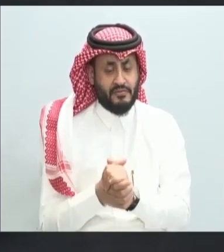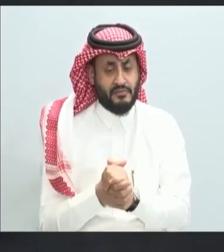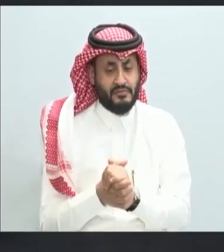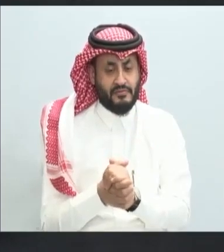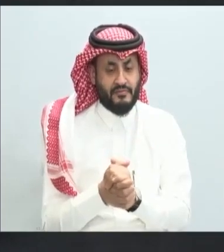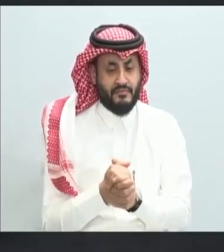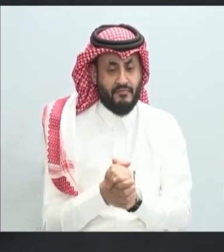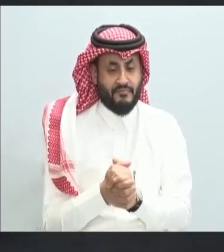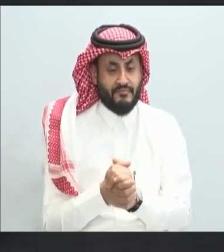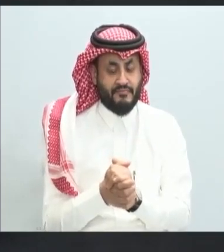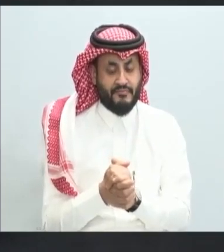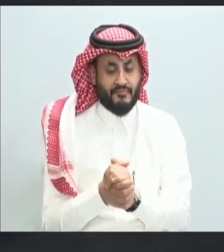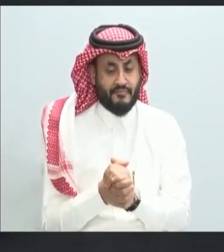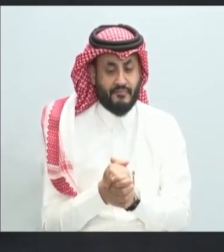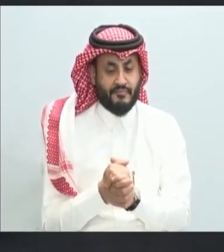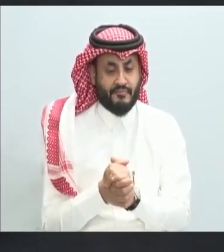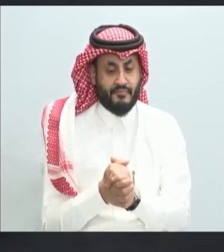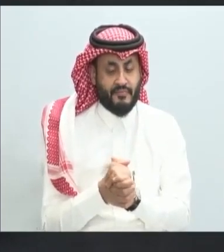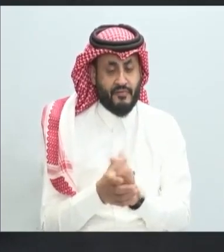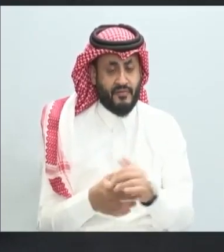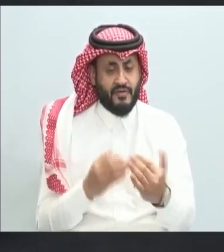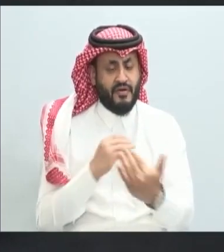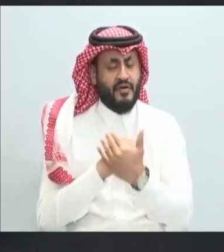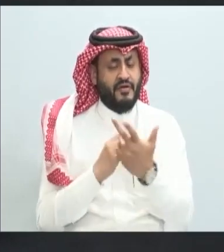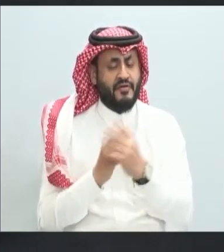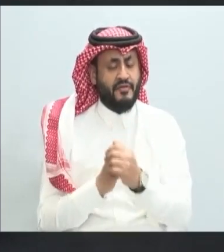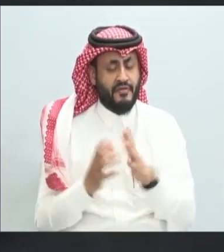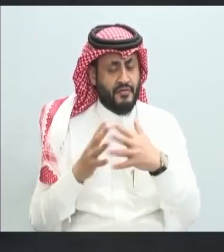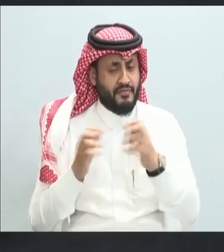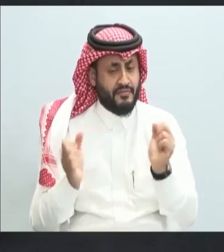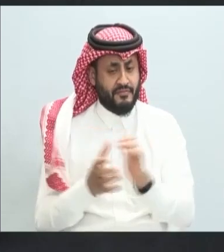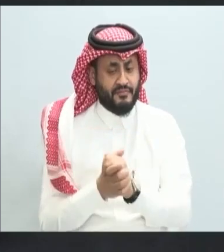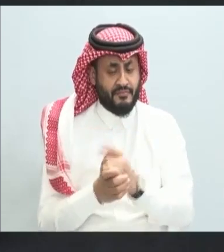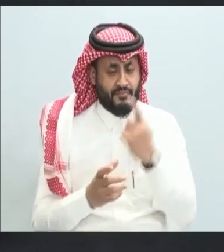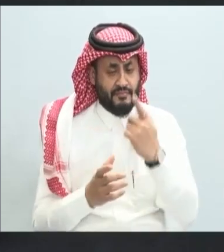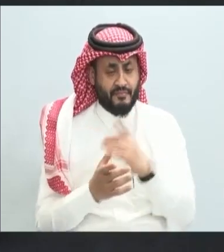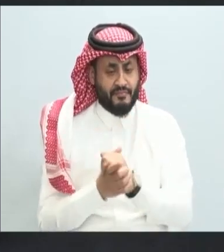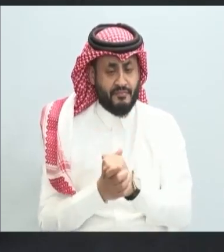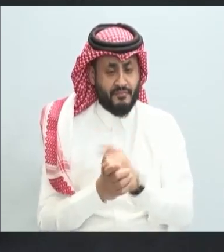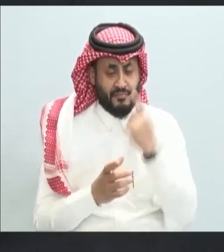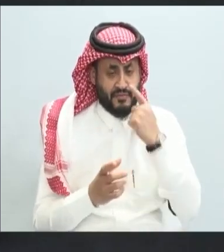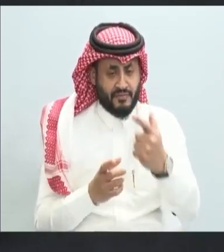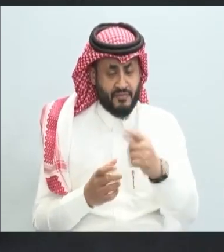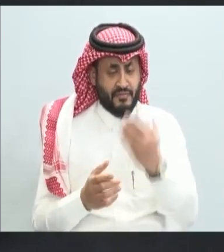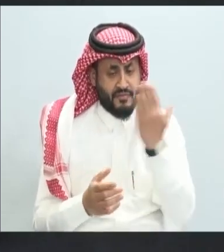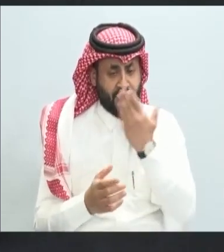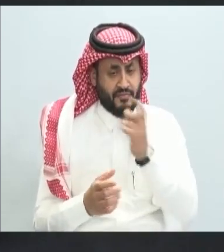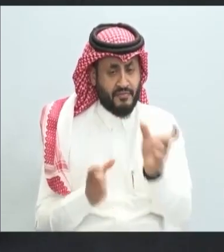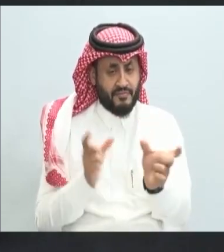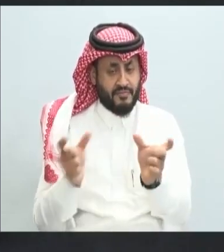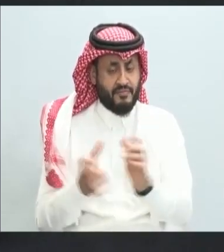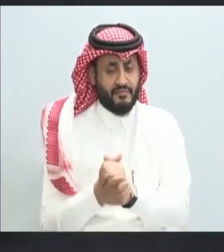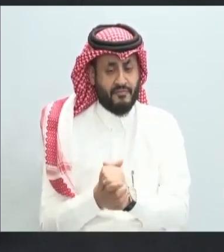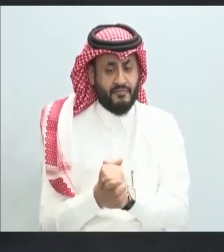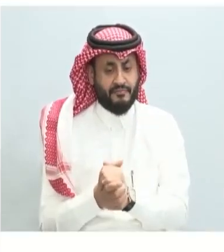and where we said that we can learn the meaning of these prepositions by reading the